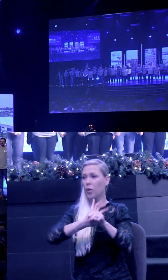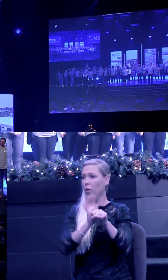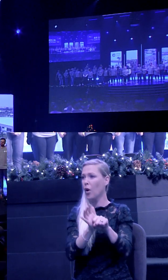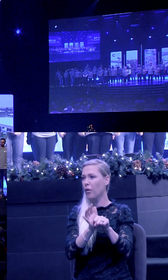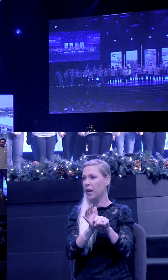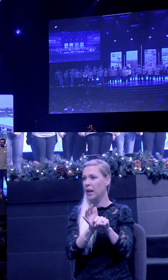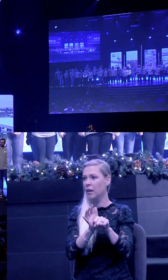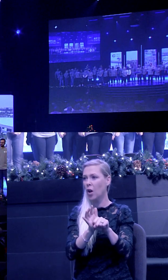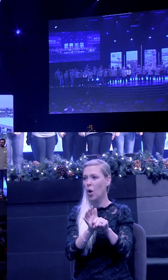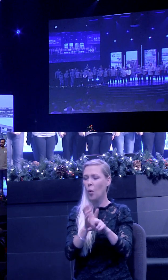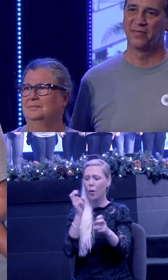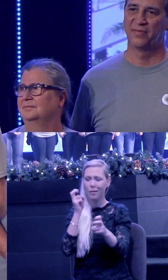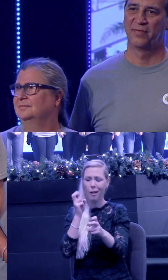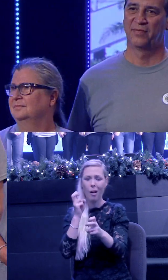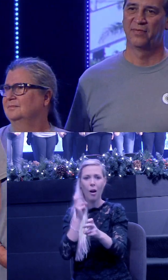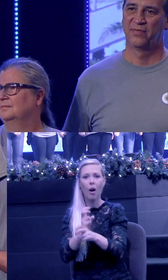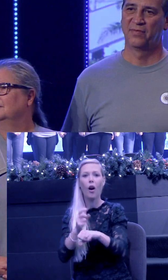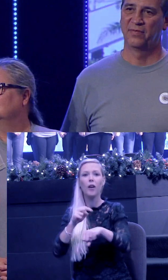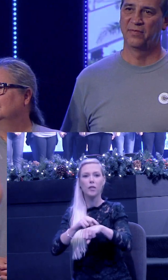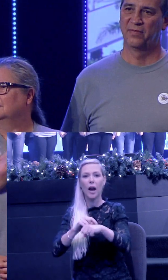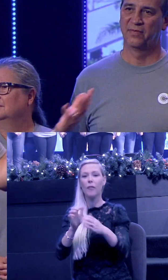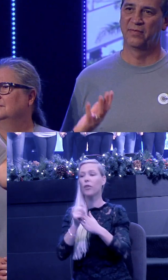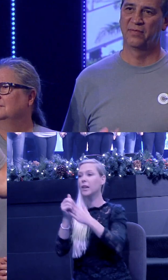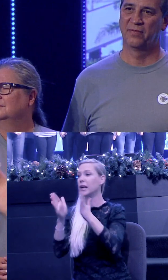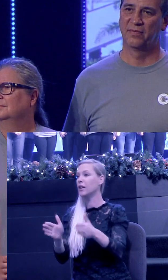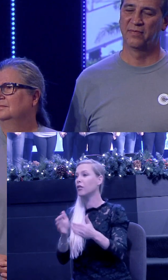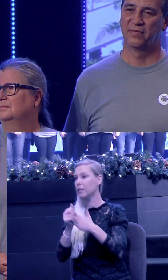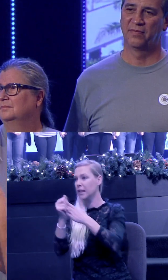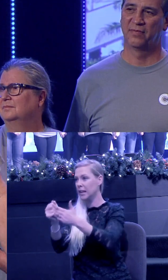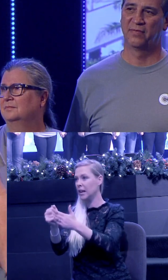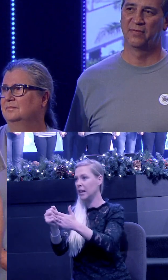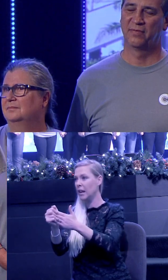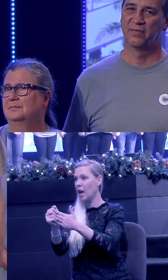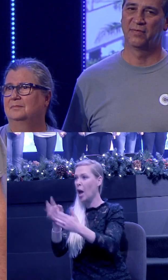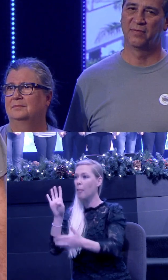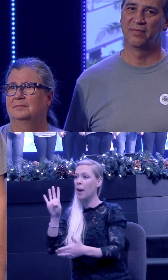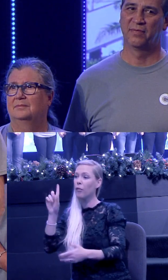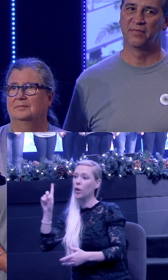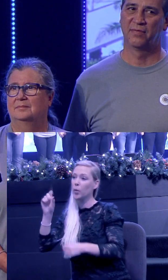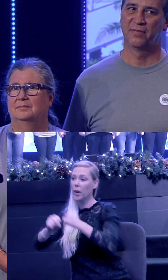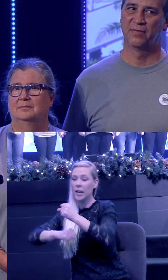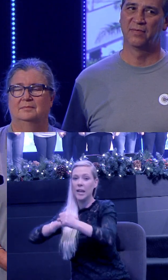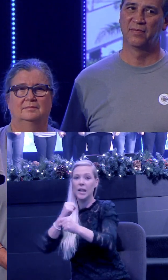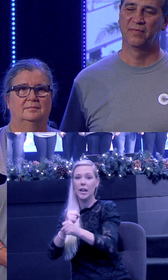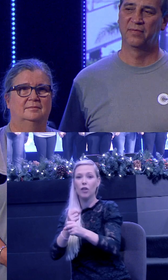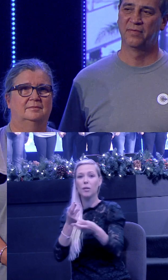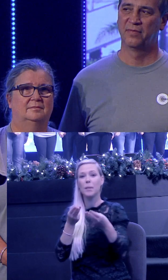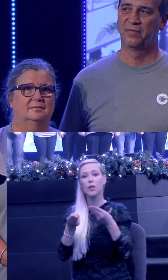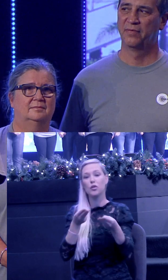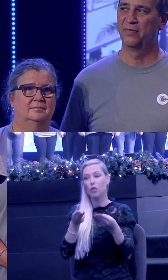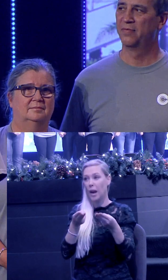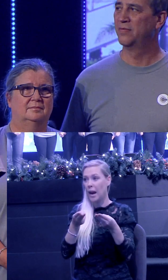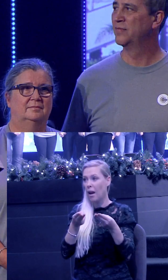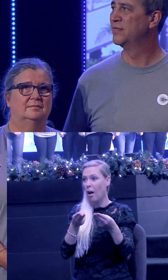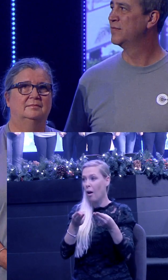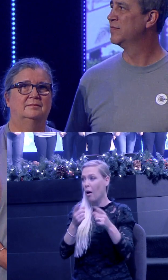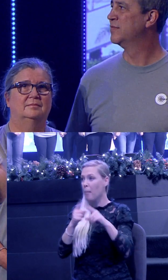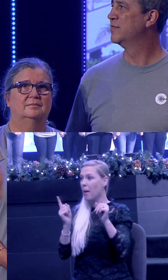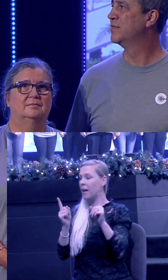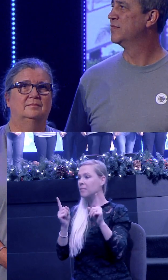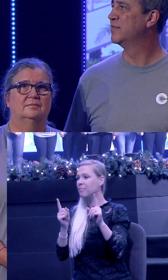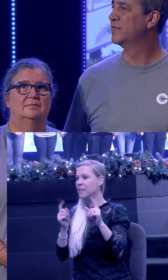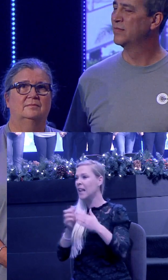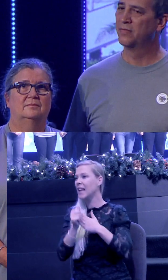difficult time for leaders to lead than any other time in my 41 years now of ministry. And they led through that. And they led